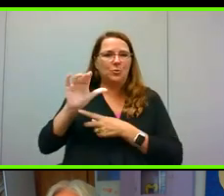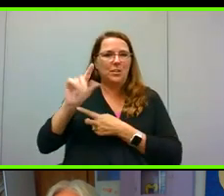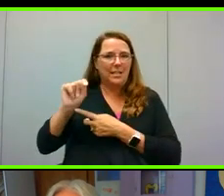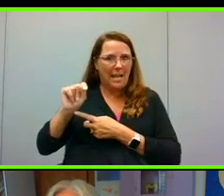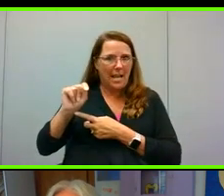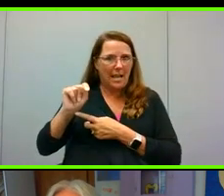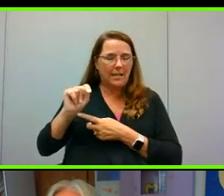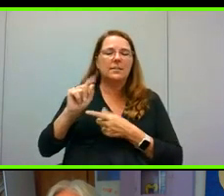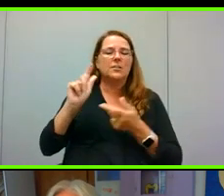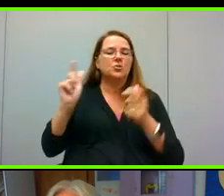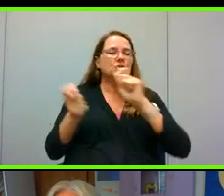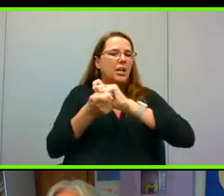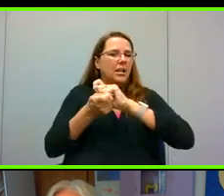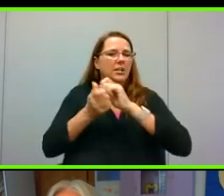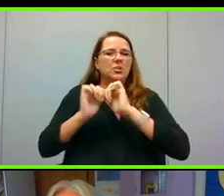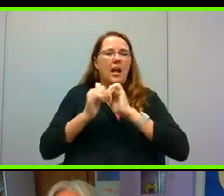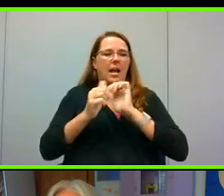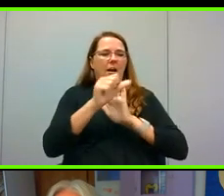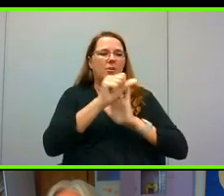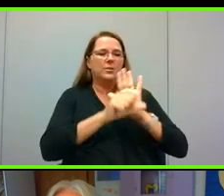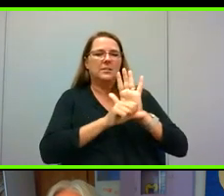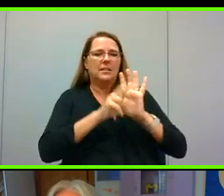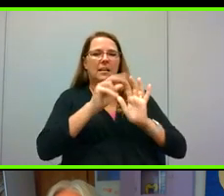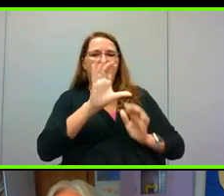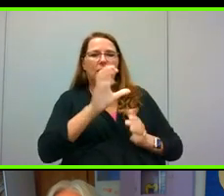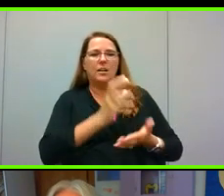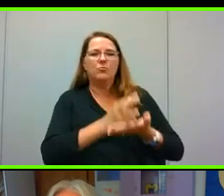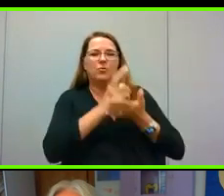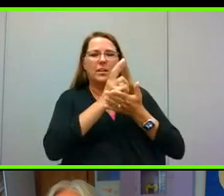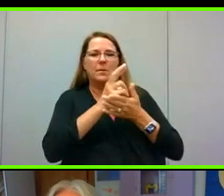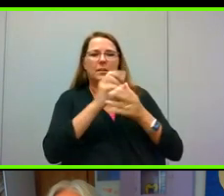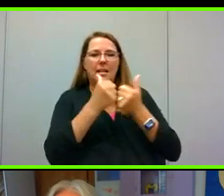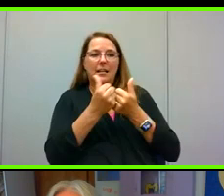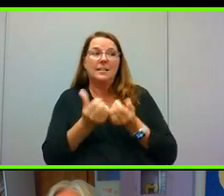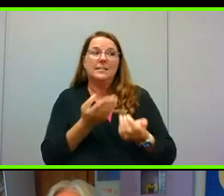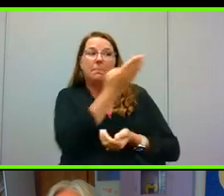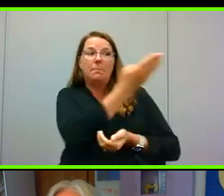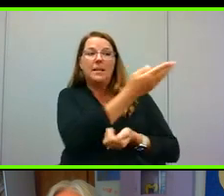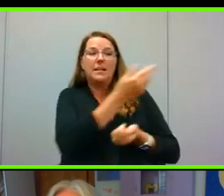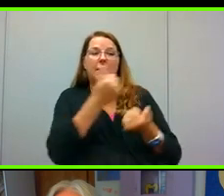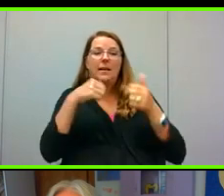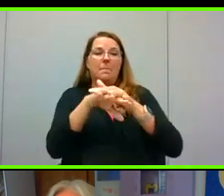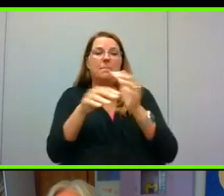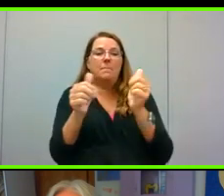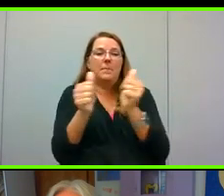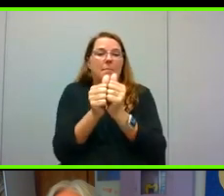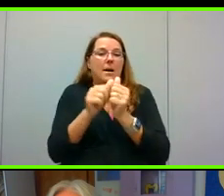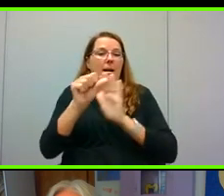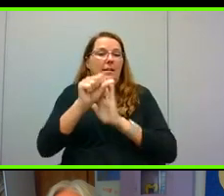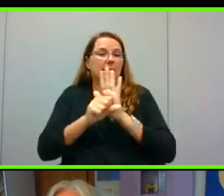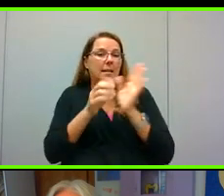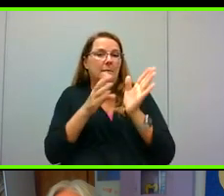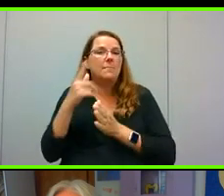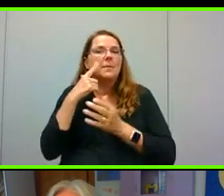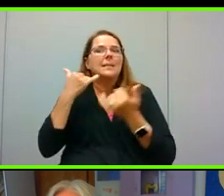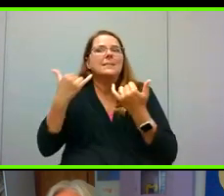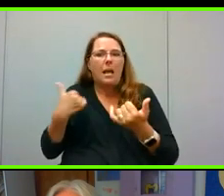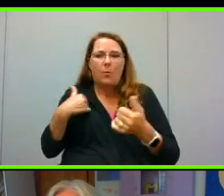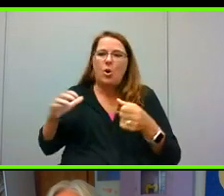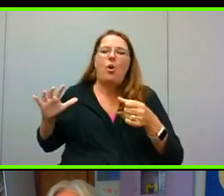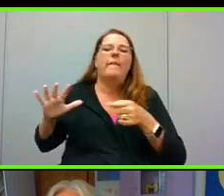changed the way that state vocational rehabilitation agencies submitted their combined state plans because we're now a full-fledged